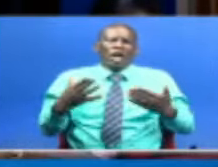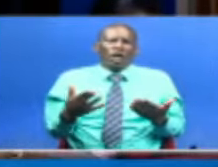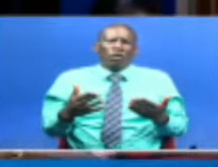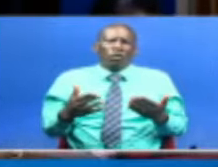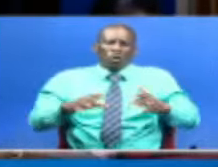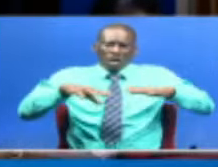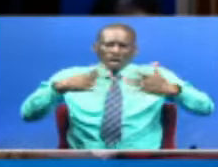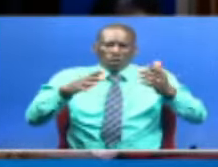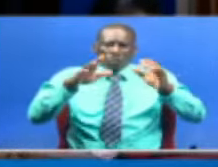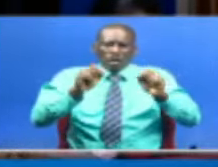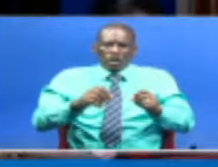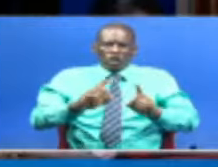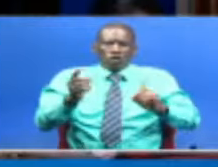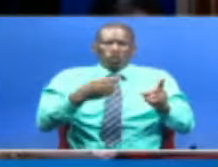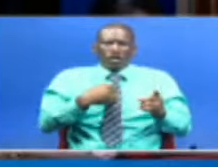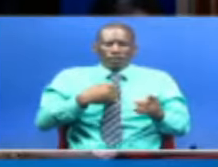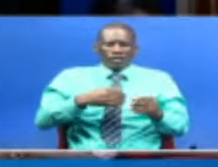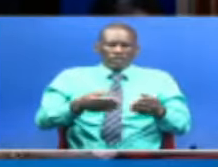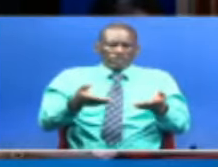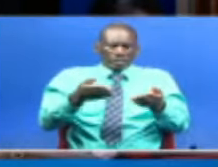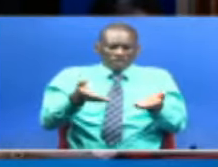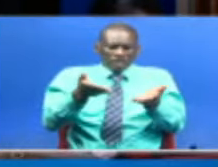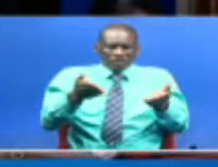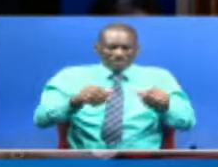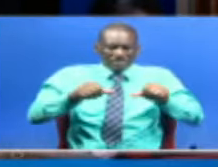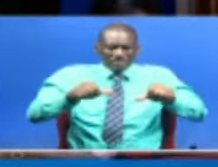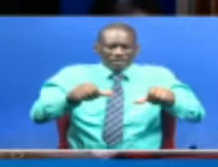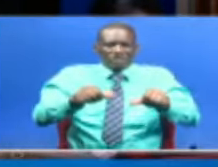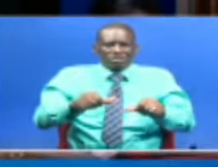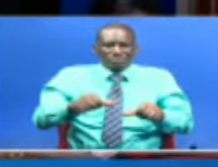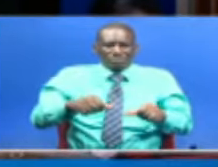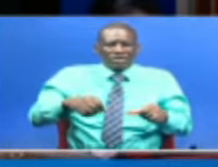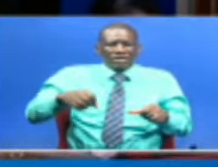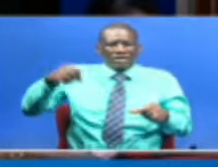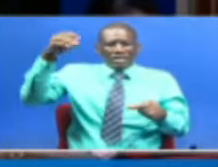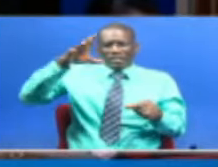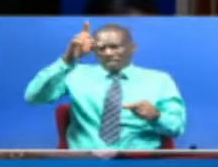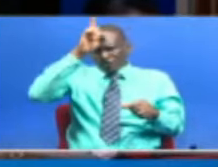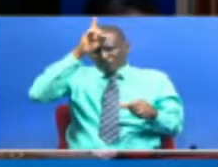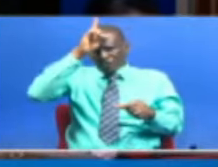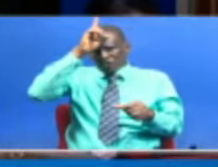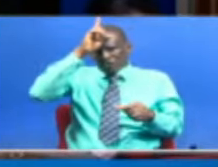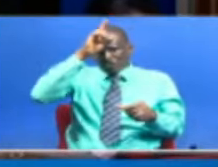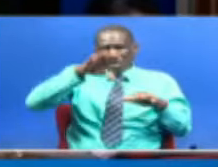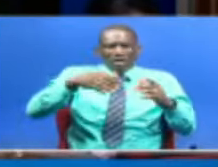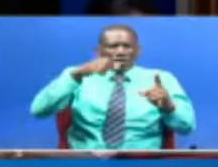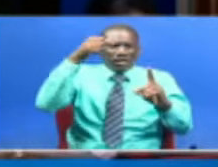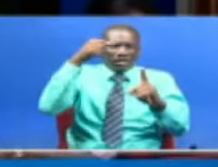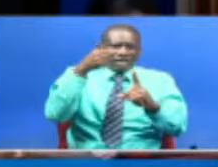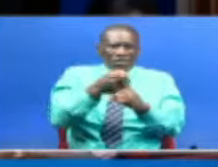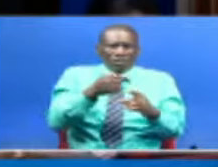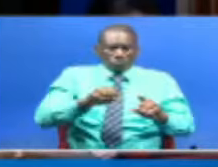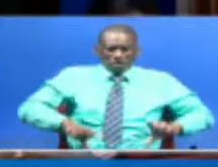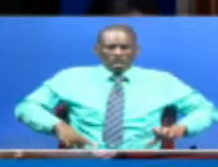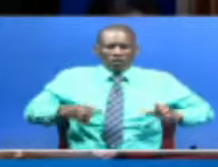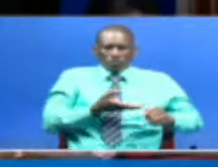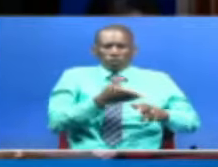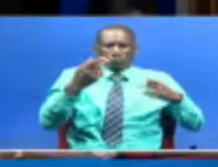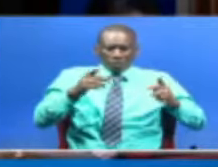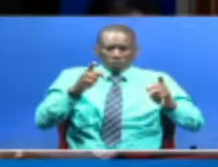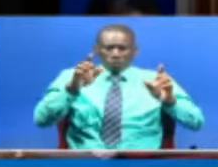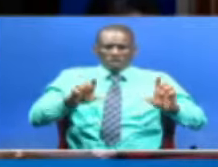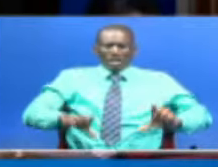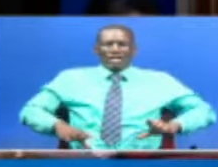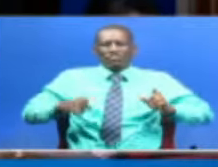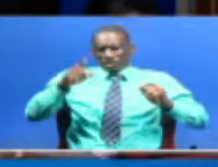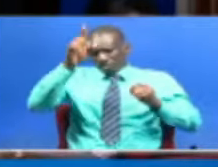How does a lack of this reliable or the sustainable sources in rural areas impact the livelihoods of those residents?